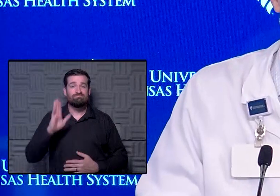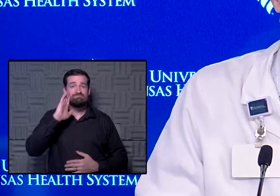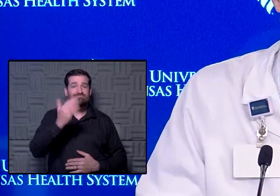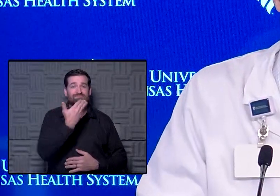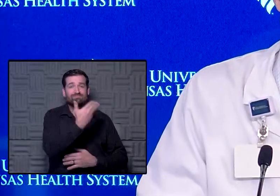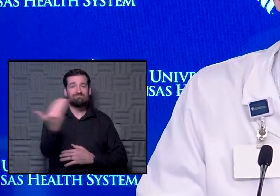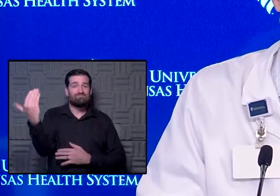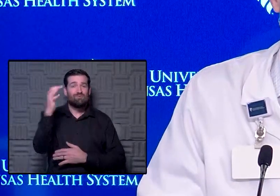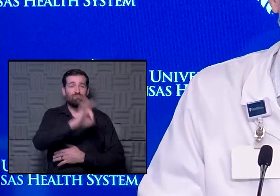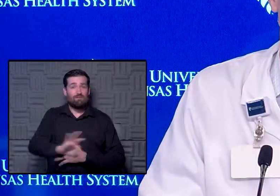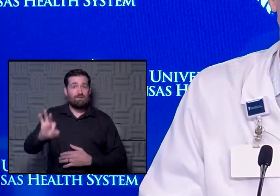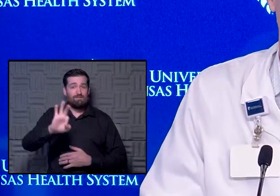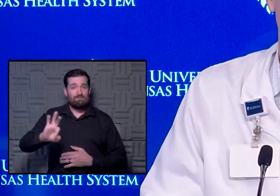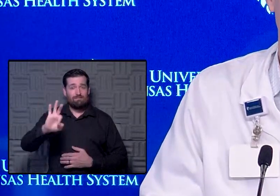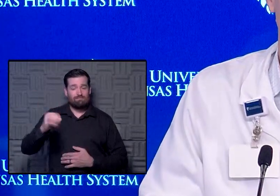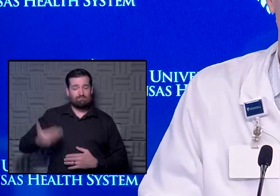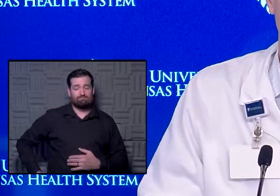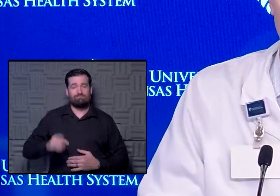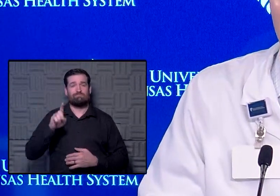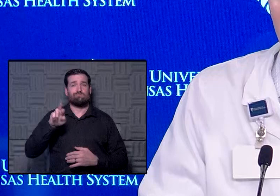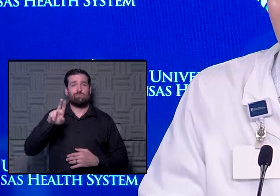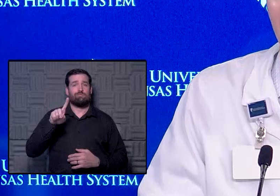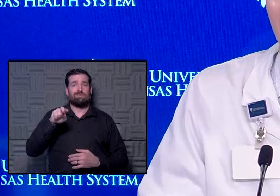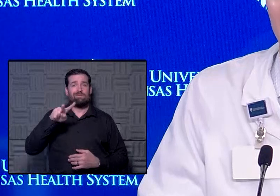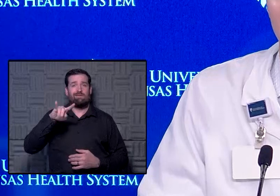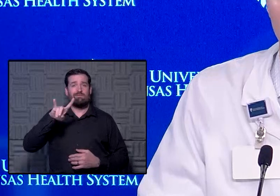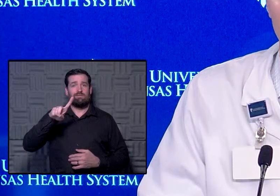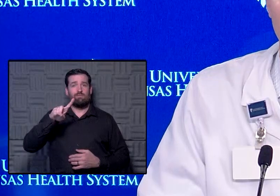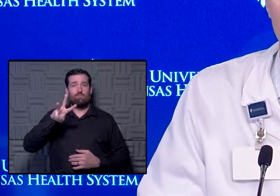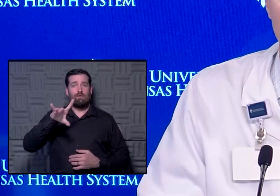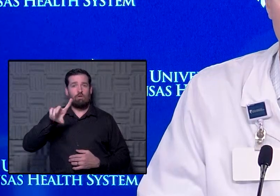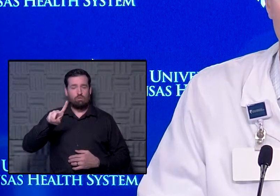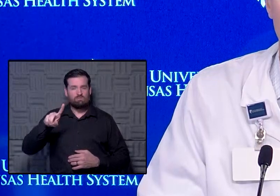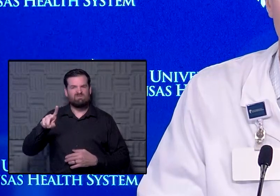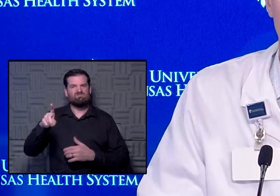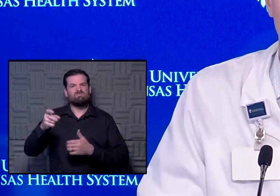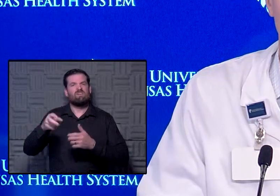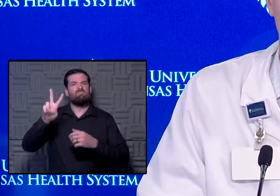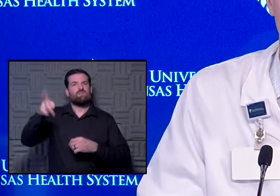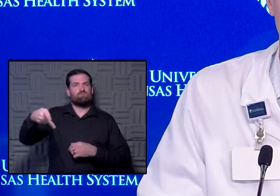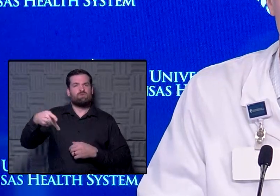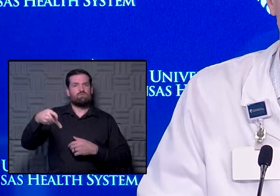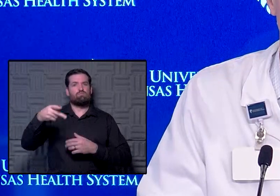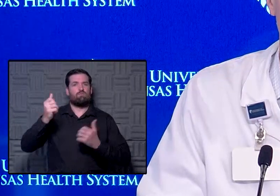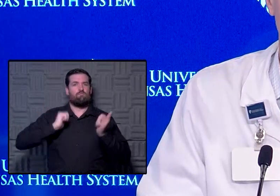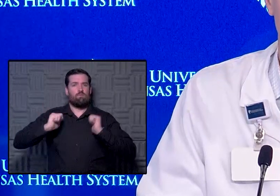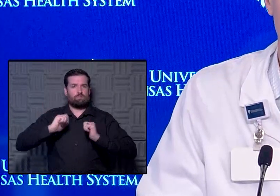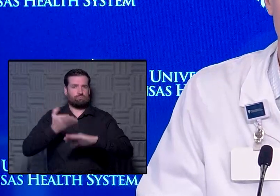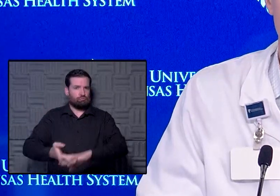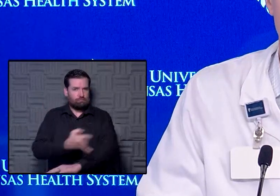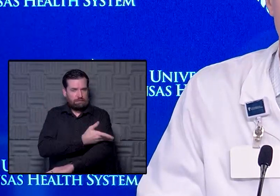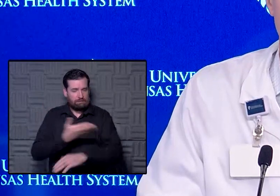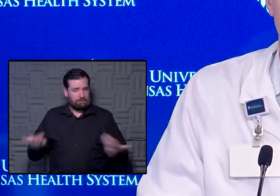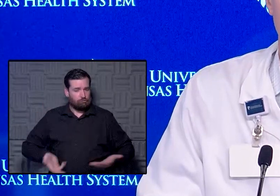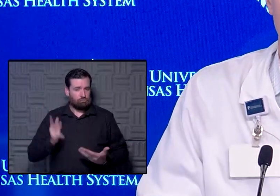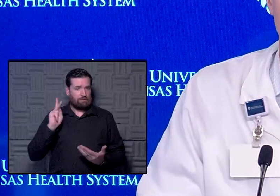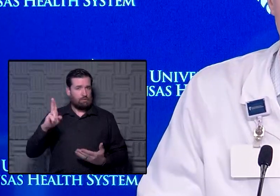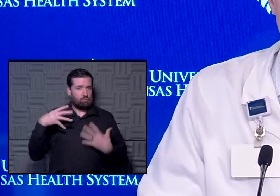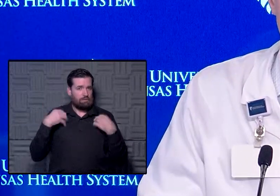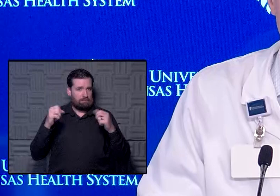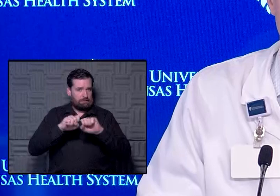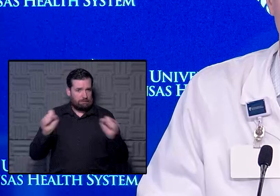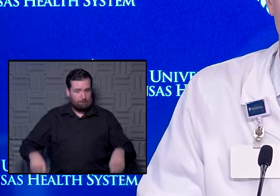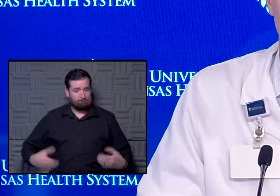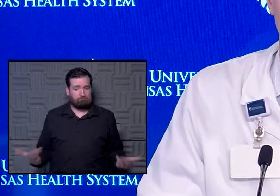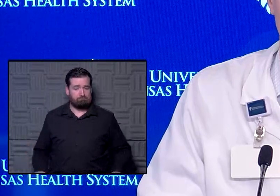Good Friday morning, everyone. I'm Dr. David Wild, Vice President of Performance Improvement here at the University of Kansas Health System, sitting